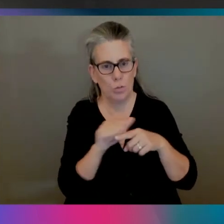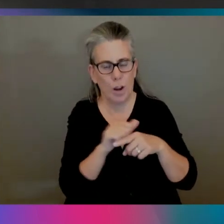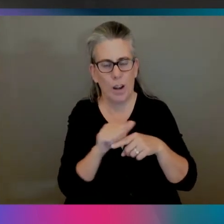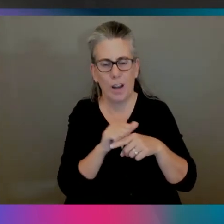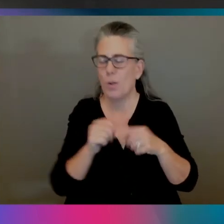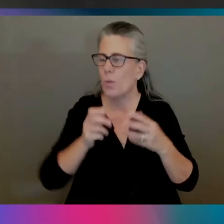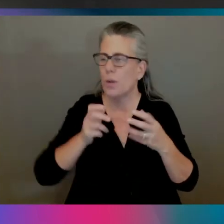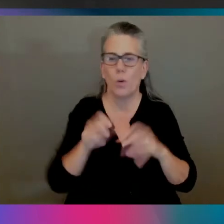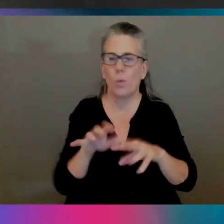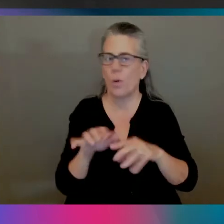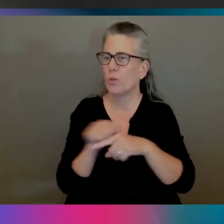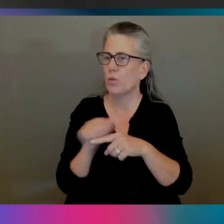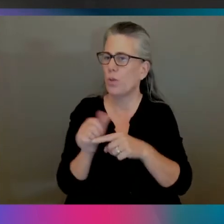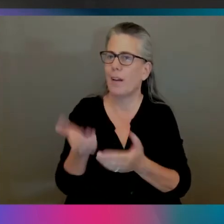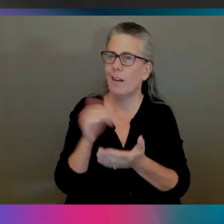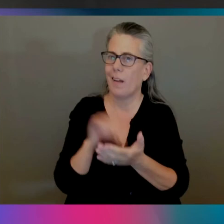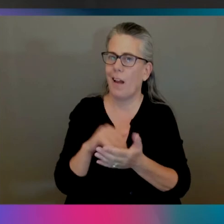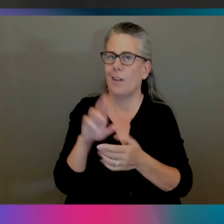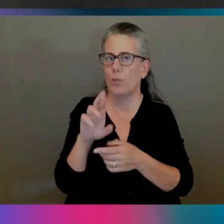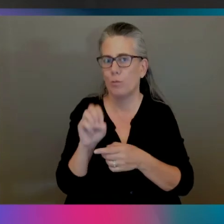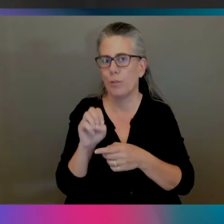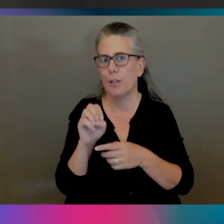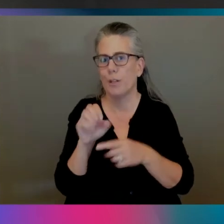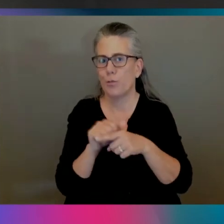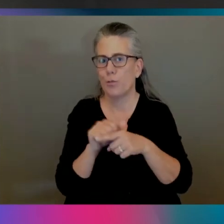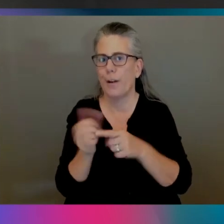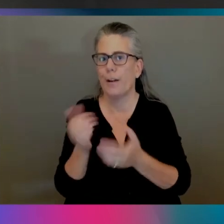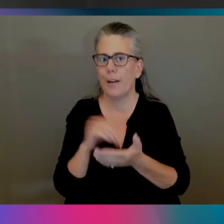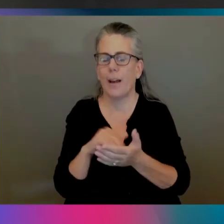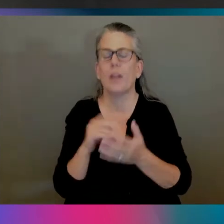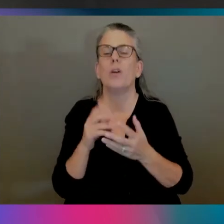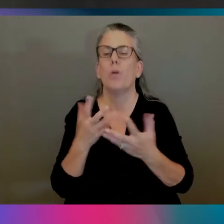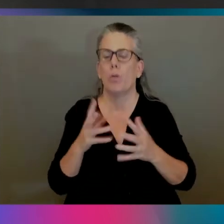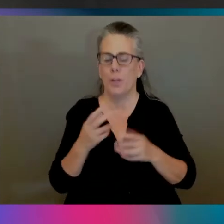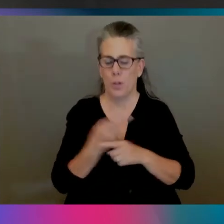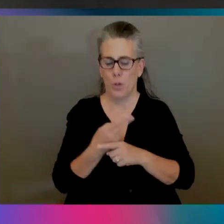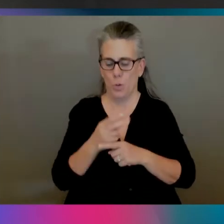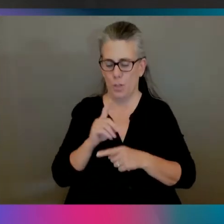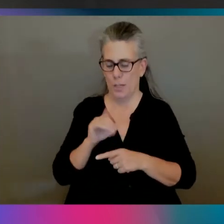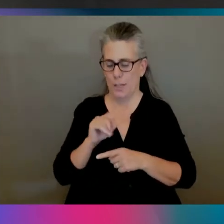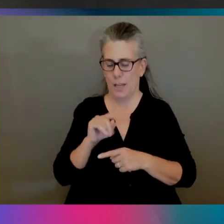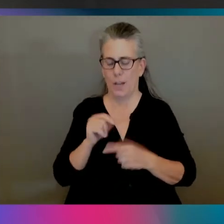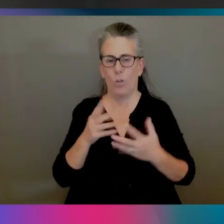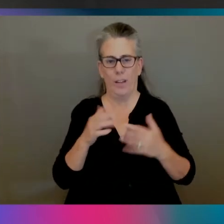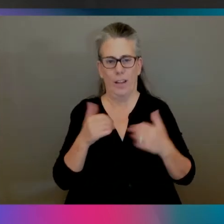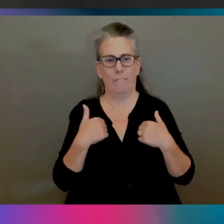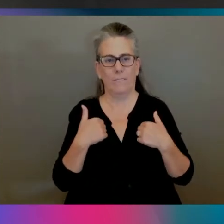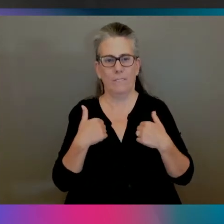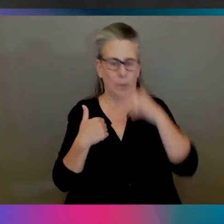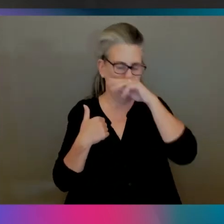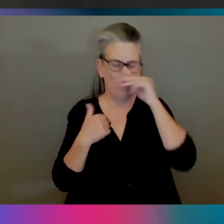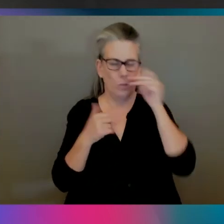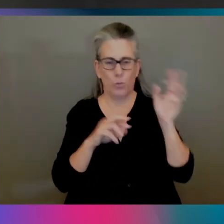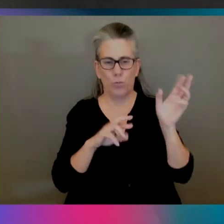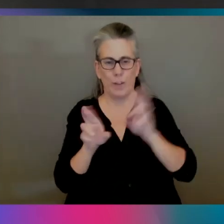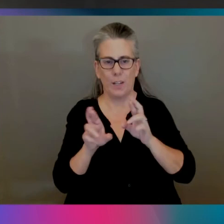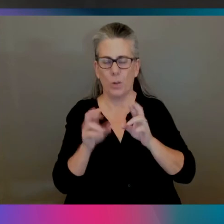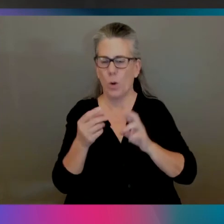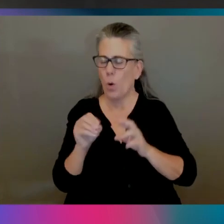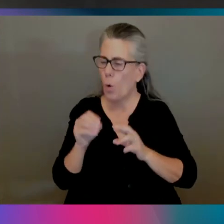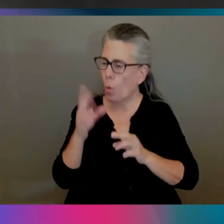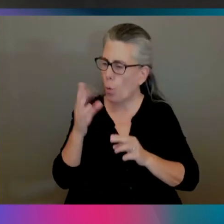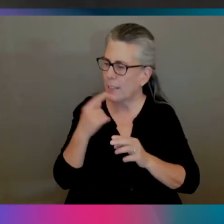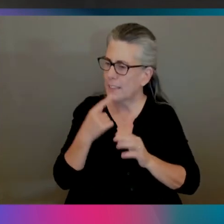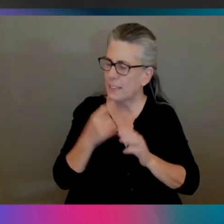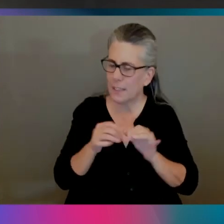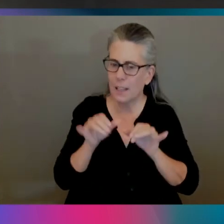everything again. It takes a long time. So go ahead and use the data that you already have ready to go. Why do the same thing over and over again? I don't know. Unless you have to retrain. Don't